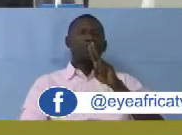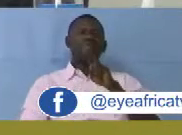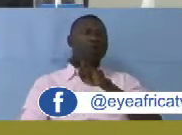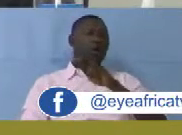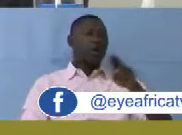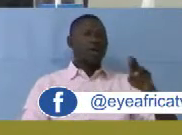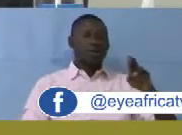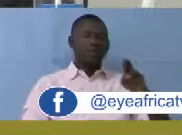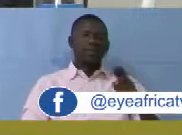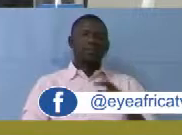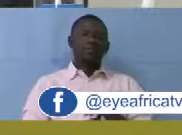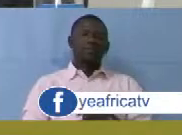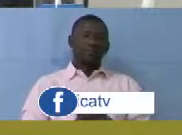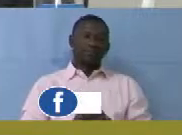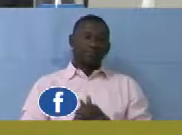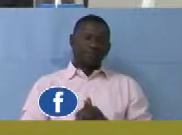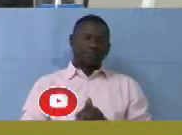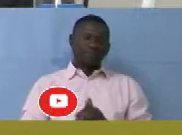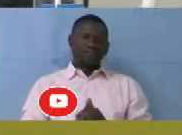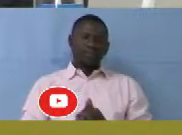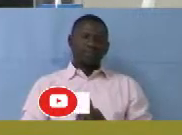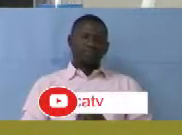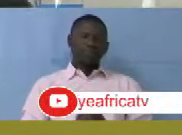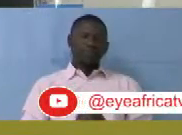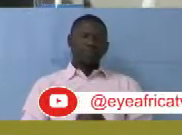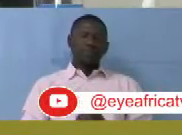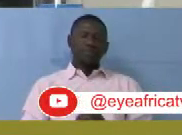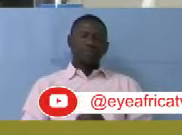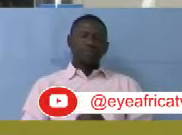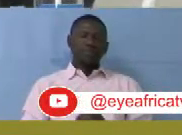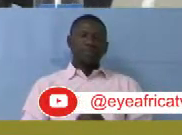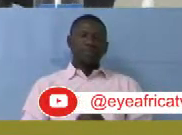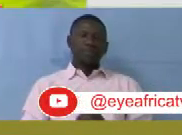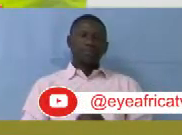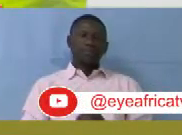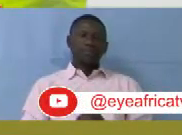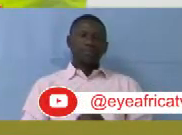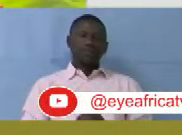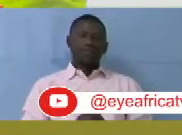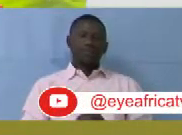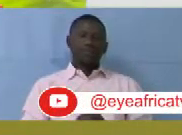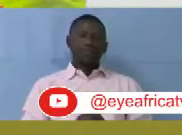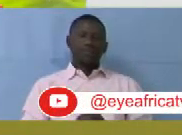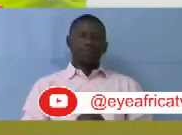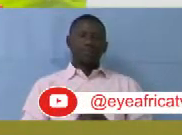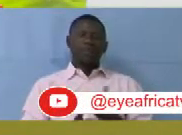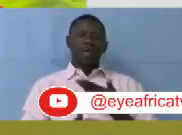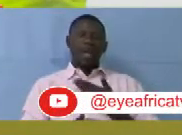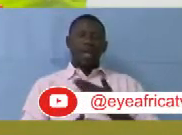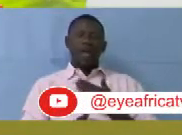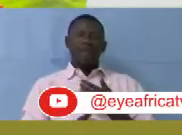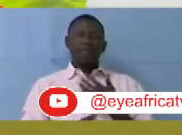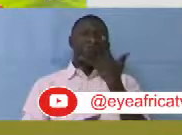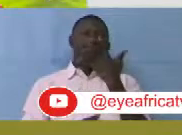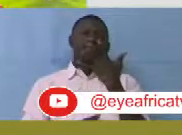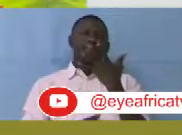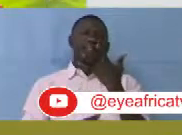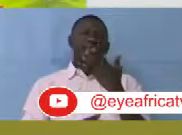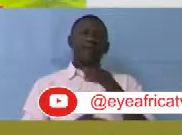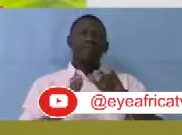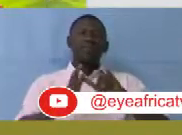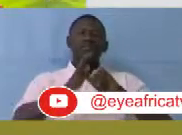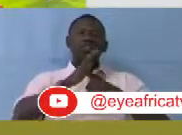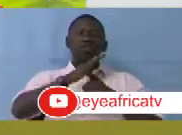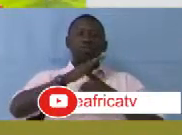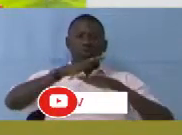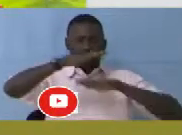yanki nyaton koti member marala URR Sundola. I had 5 officers under me. Na molulu soto mene fana mudu kulal